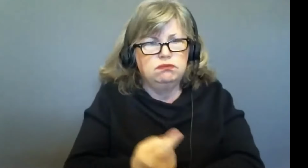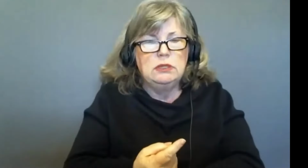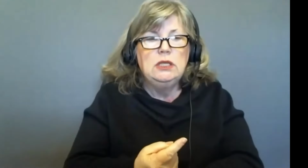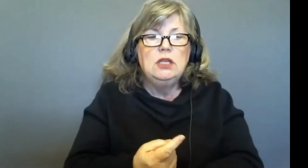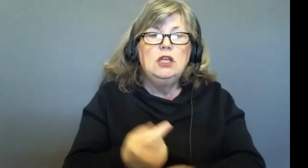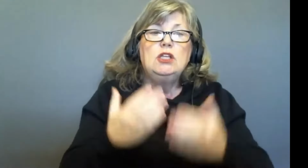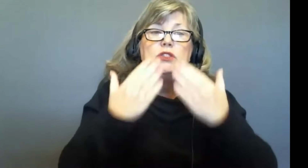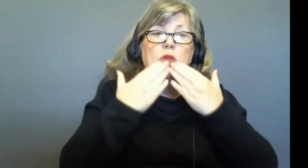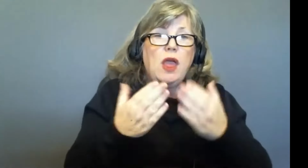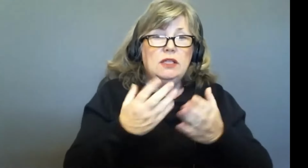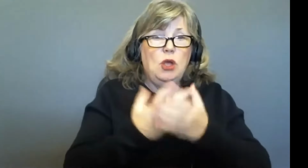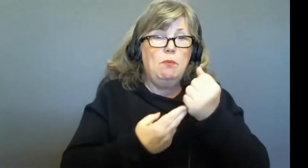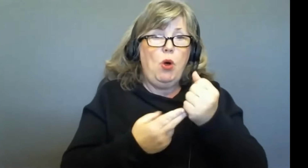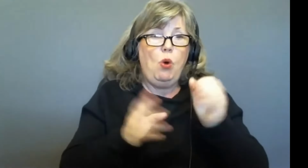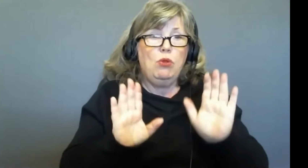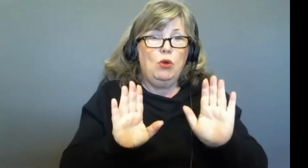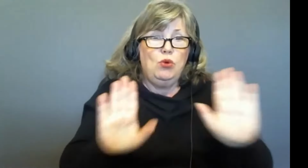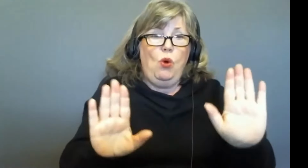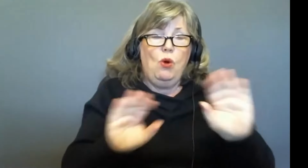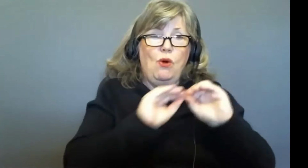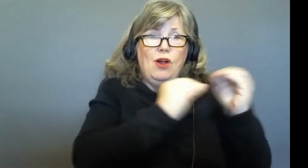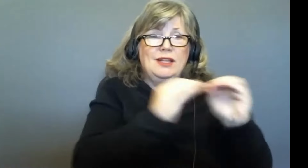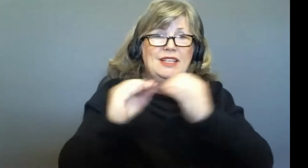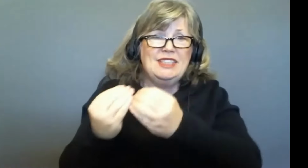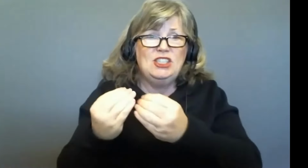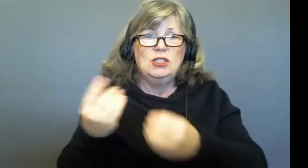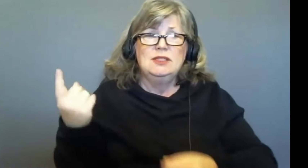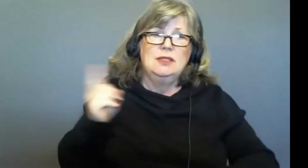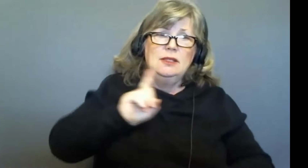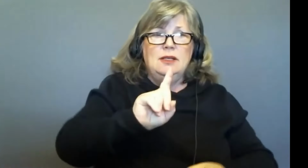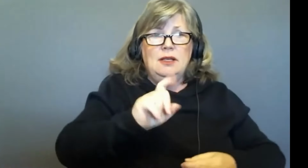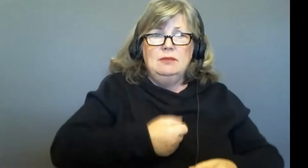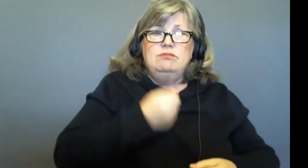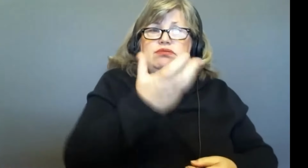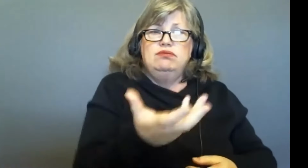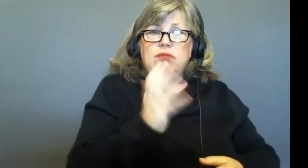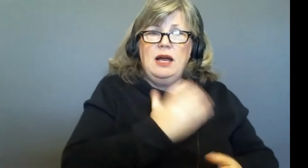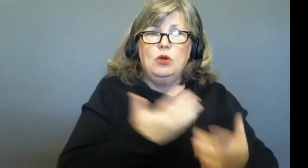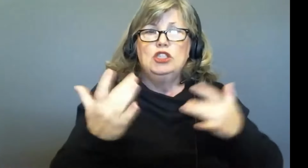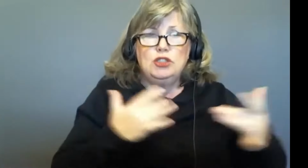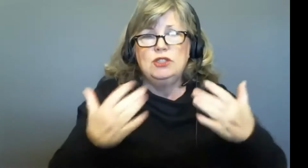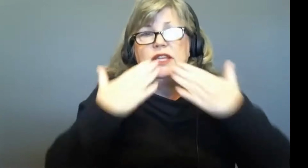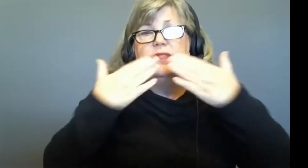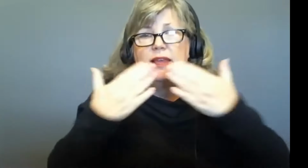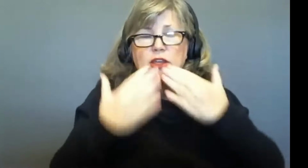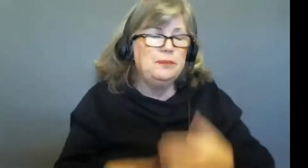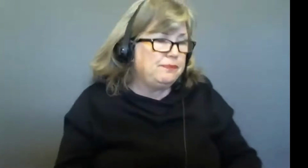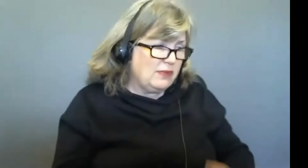both your organizations, for giving us a voice today. I really think it's been important. Yes, really appreciate it. Absolutely, thank you. Thanks for coming.